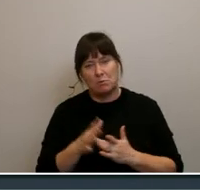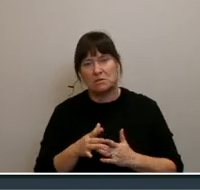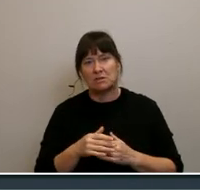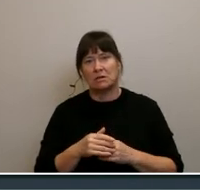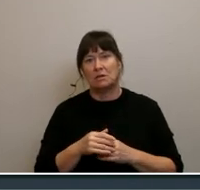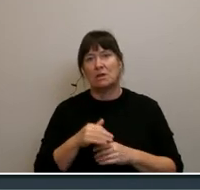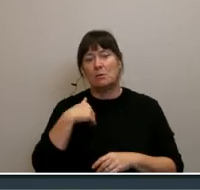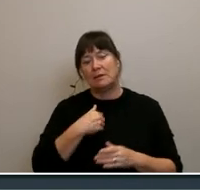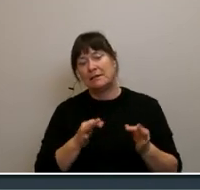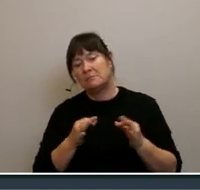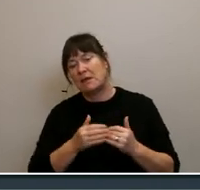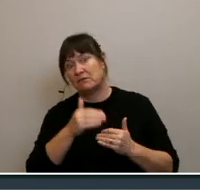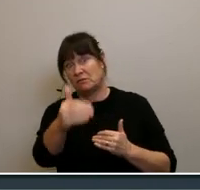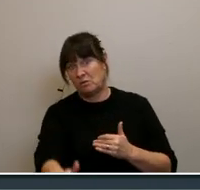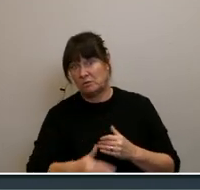of confidence.